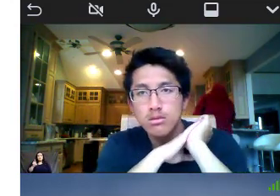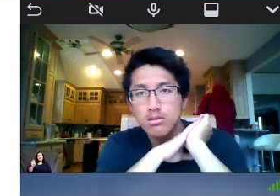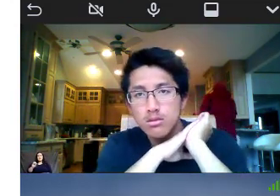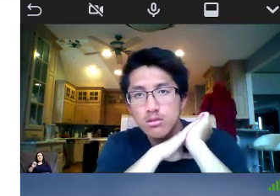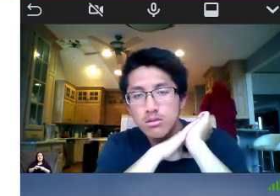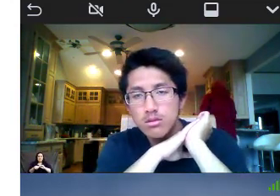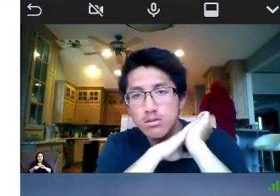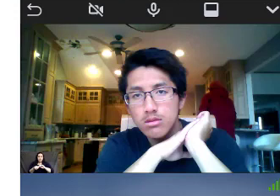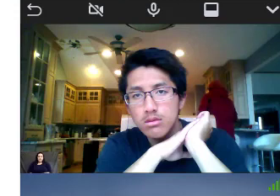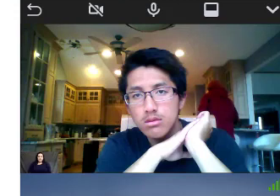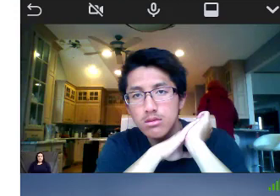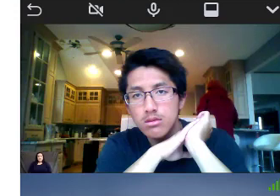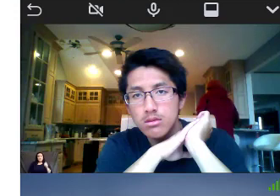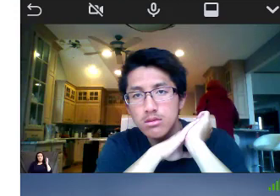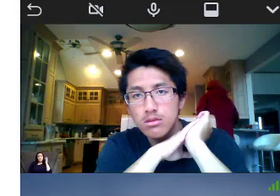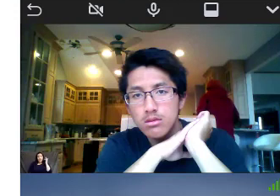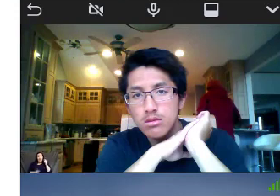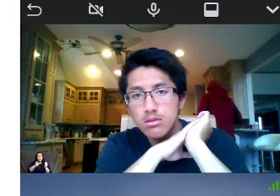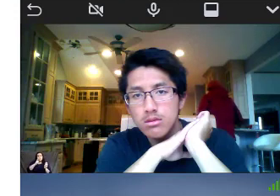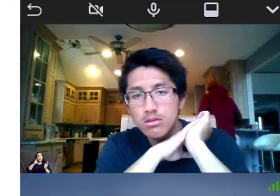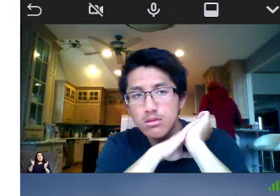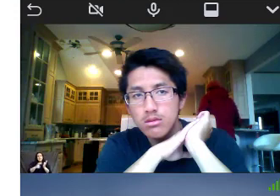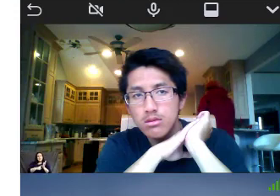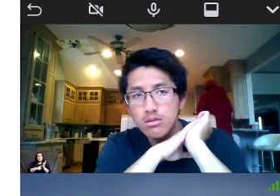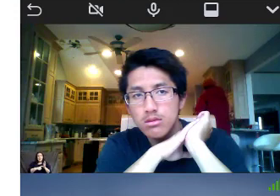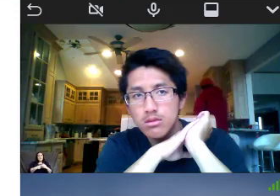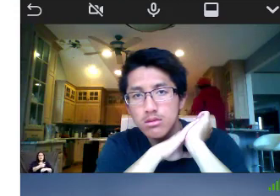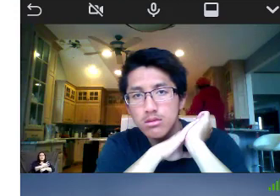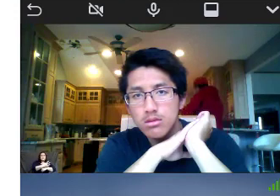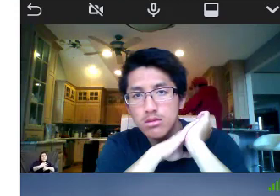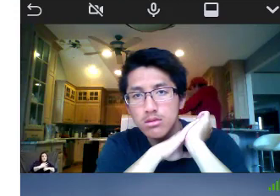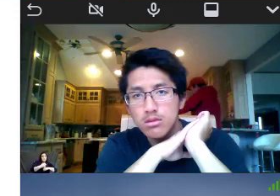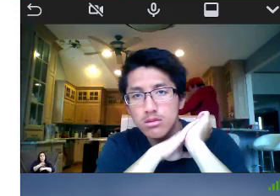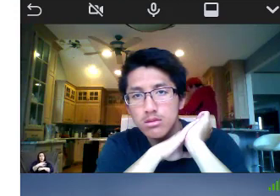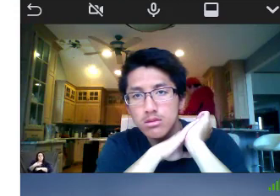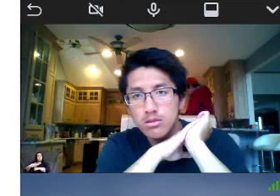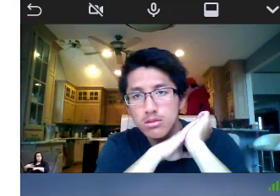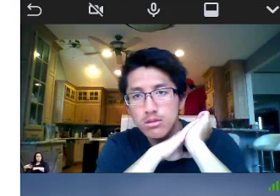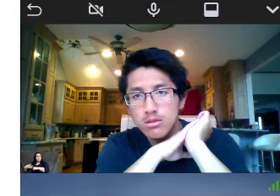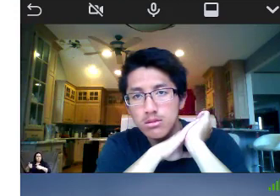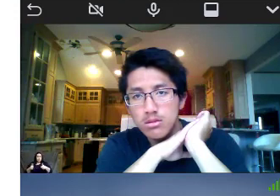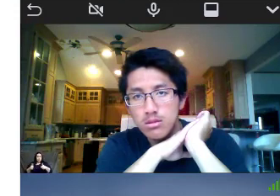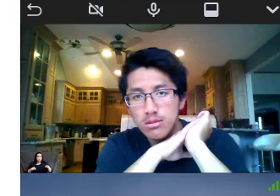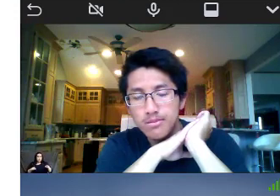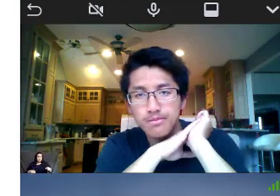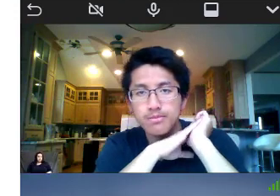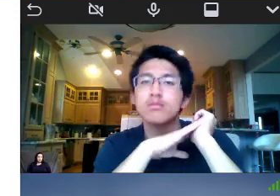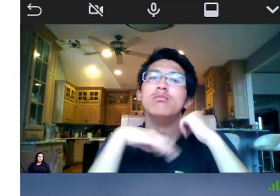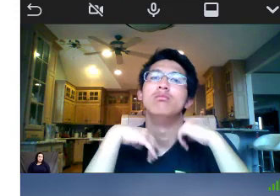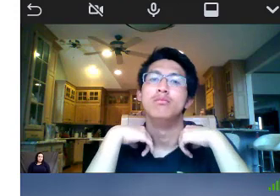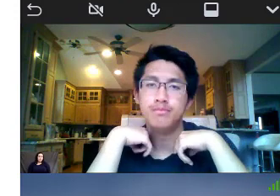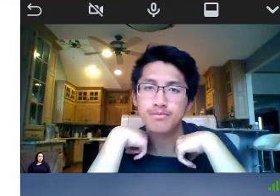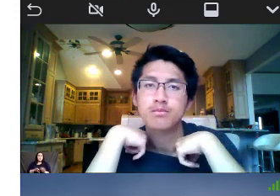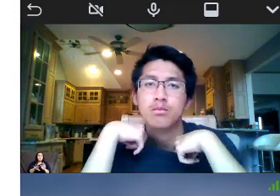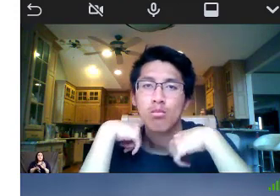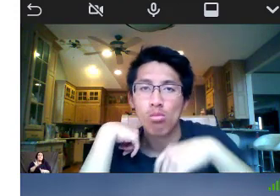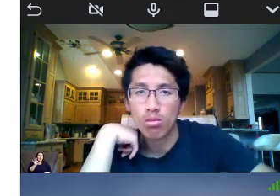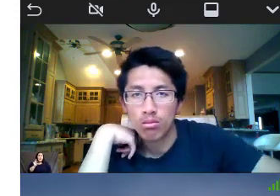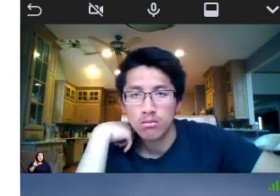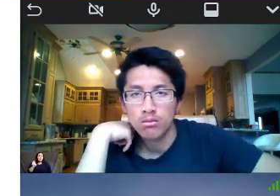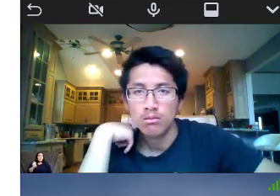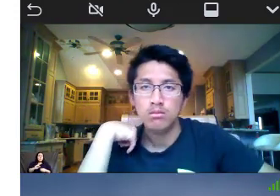because the heat transfer performance will be very different. So we find the Reynolds number to figure out if the problem is laminar or